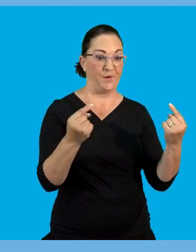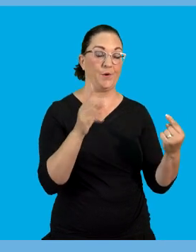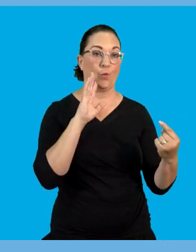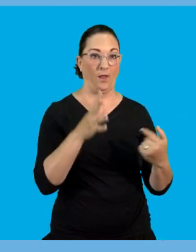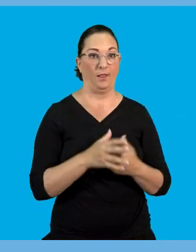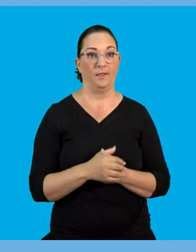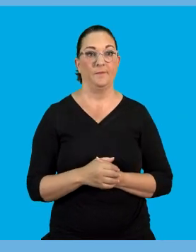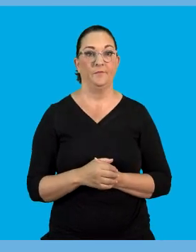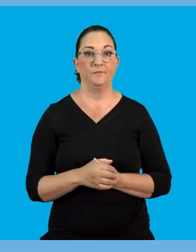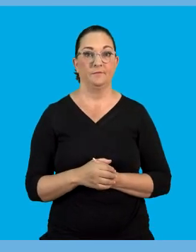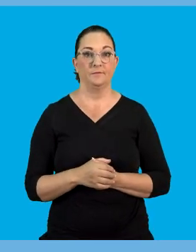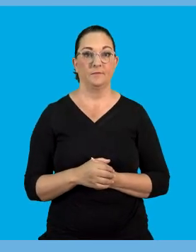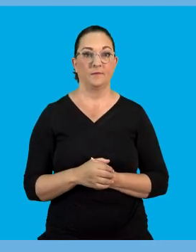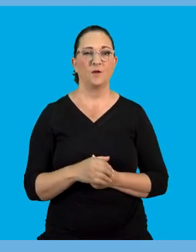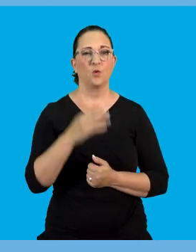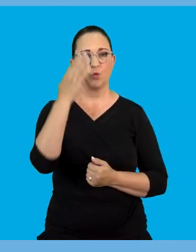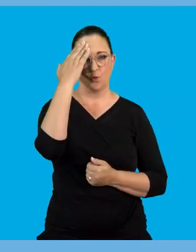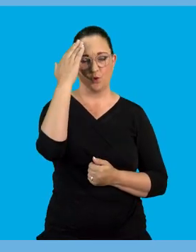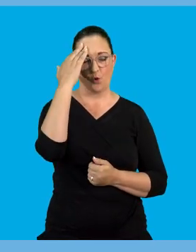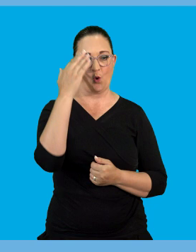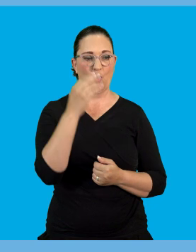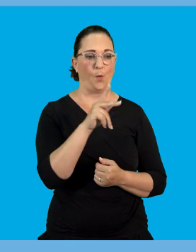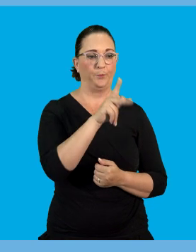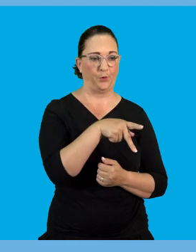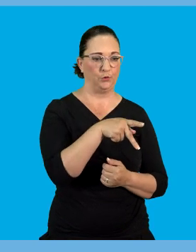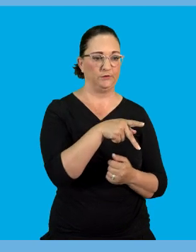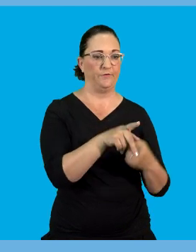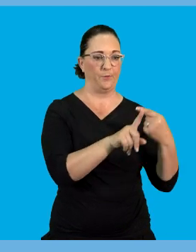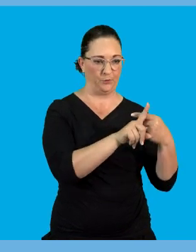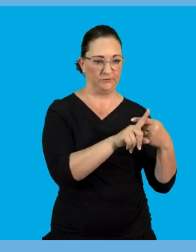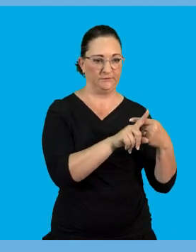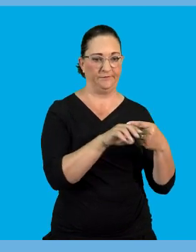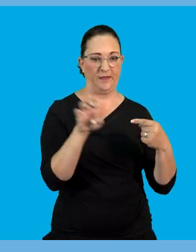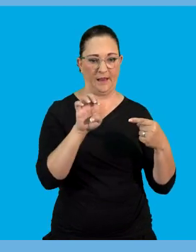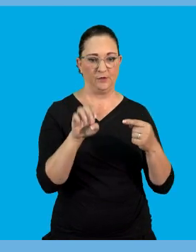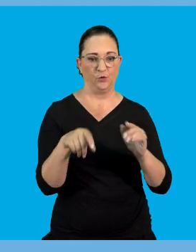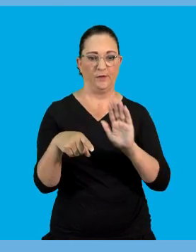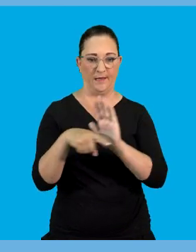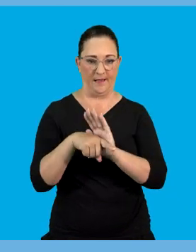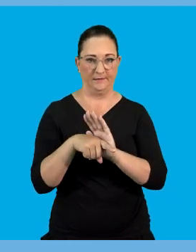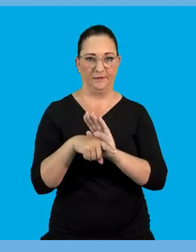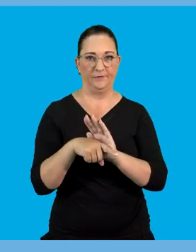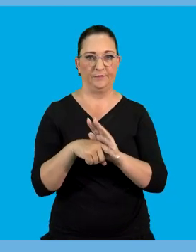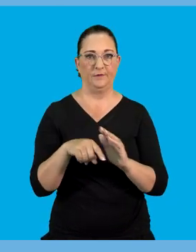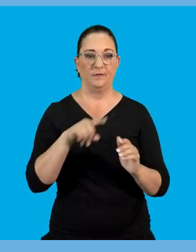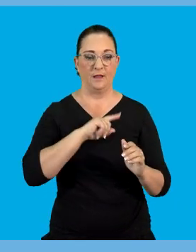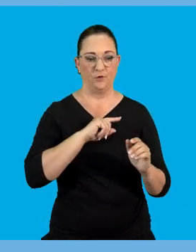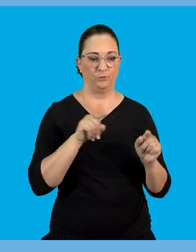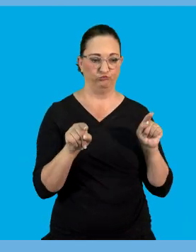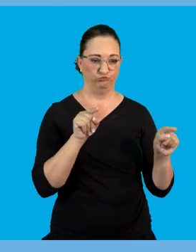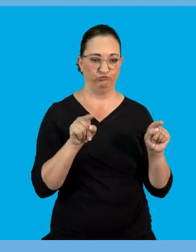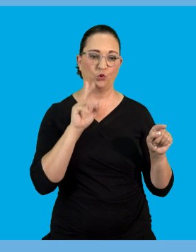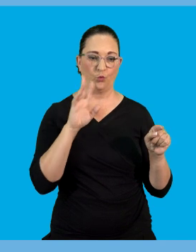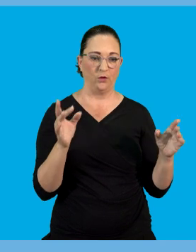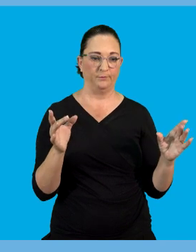that protons, they are positively charged, and electrons, they are negatively charged. So the protons and